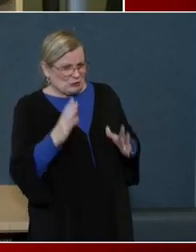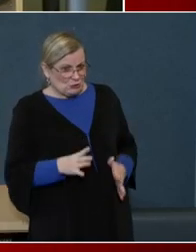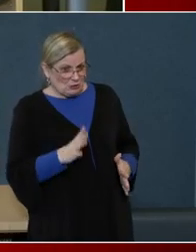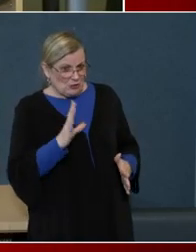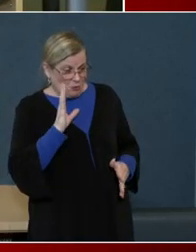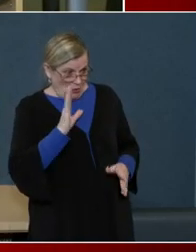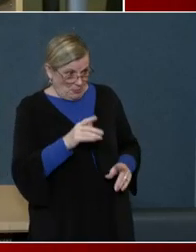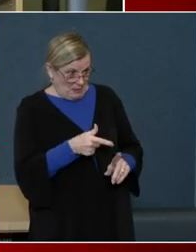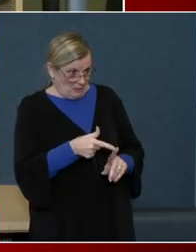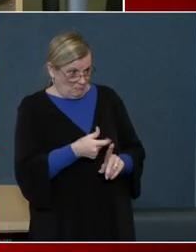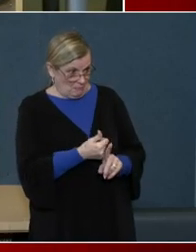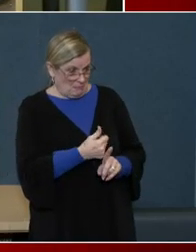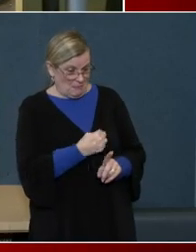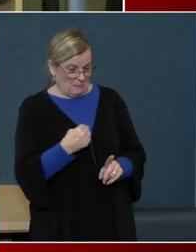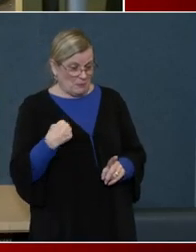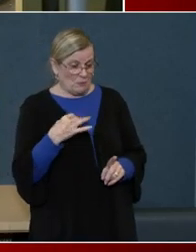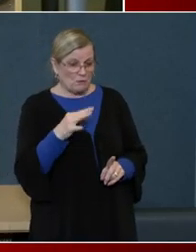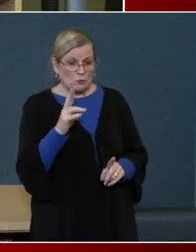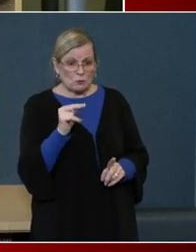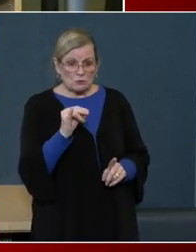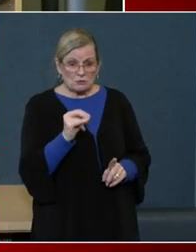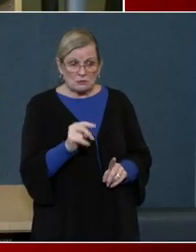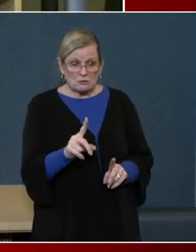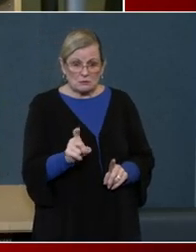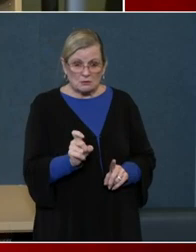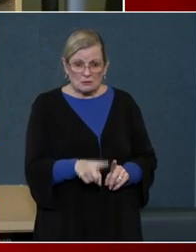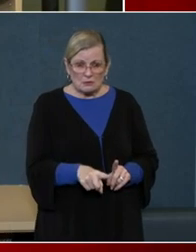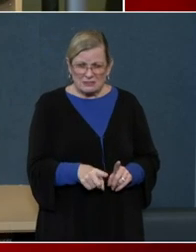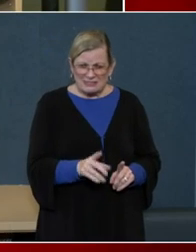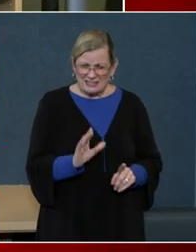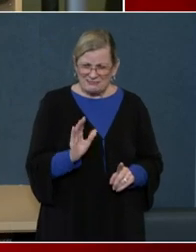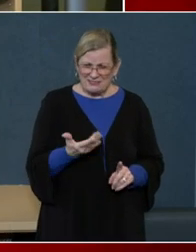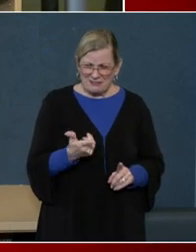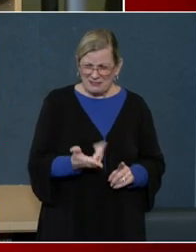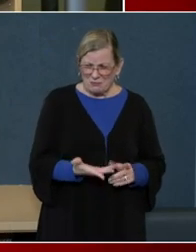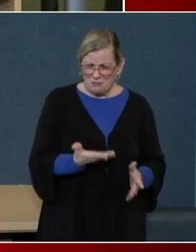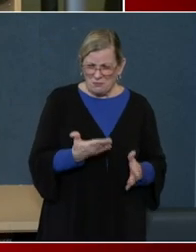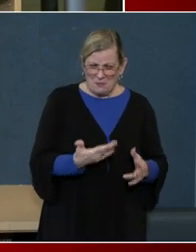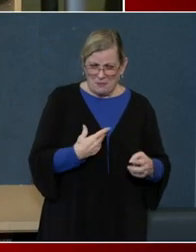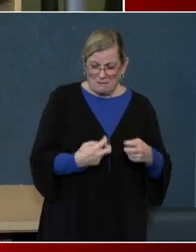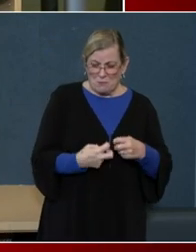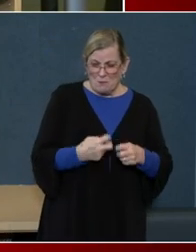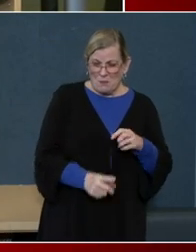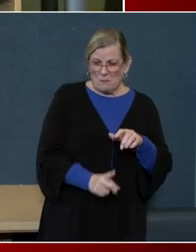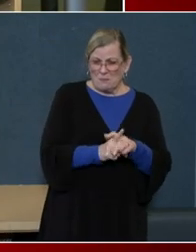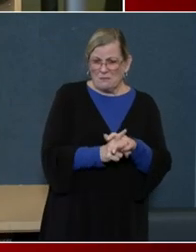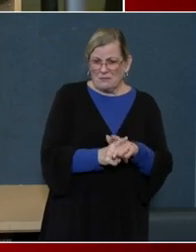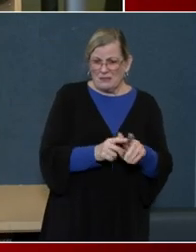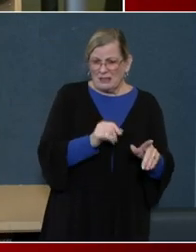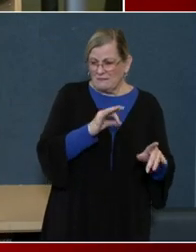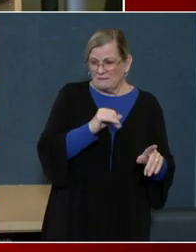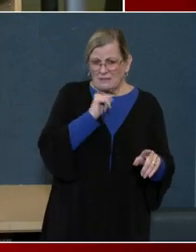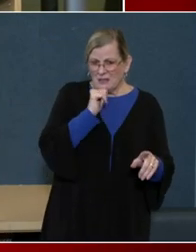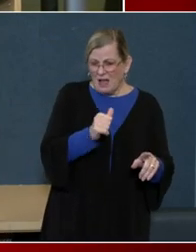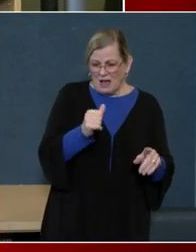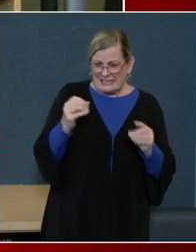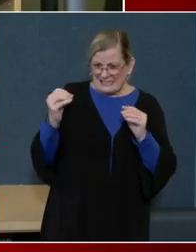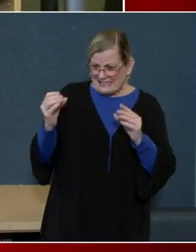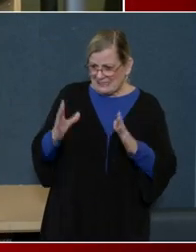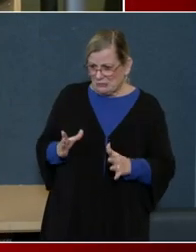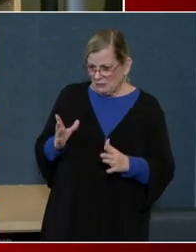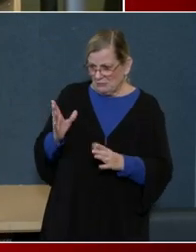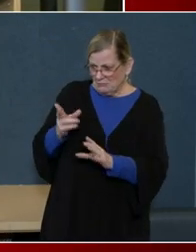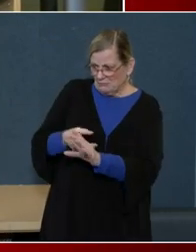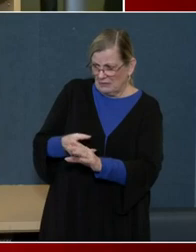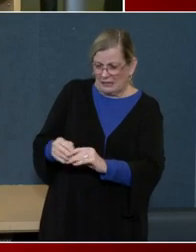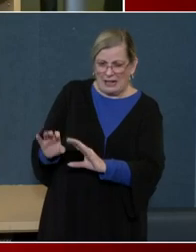sounds like the union might have some problems with that. If those, it sounds like those people, non-teachers, monitoring these classrooms would be